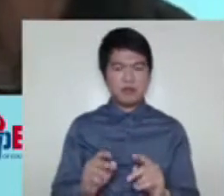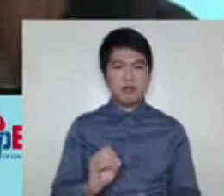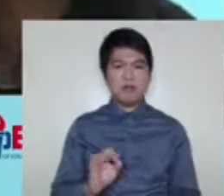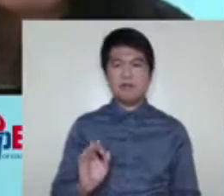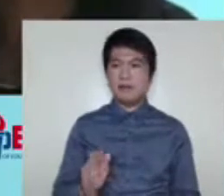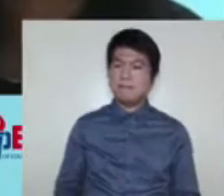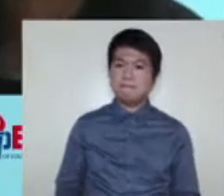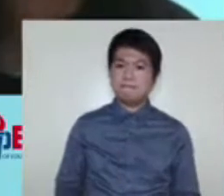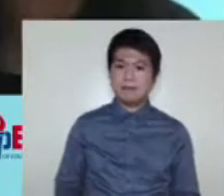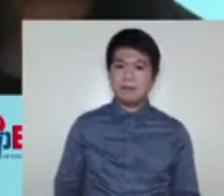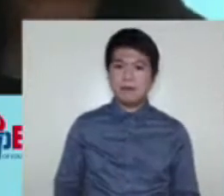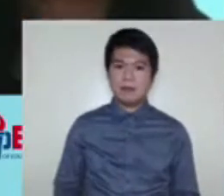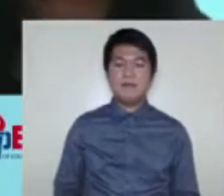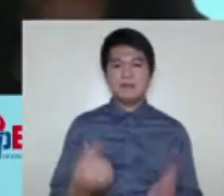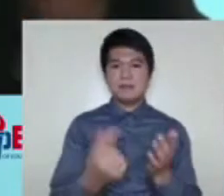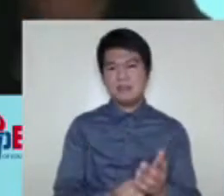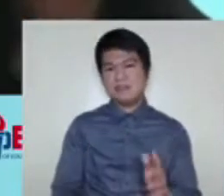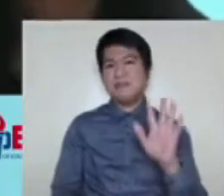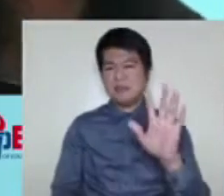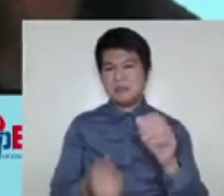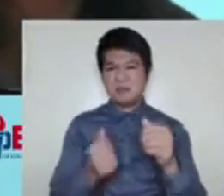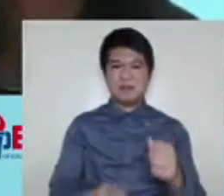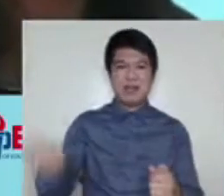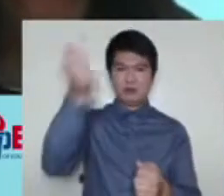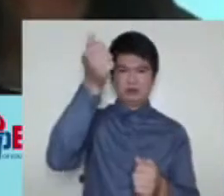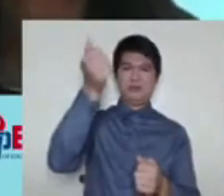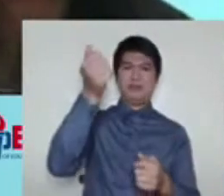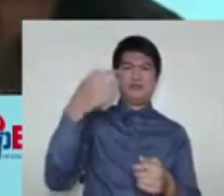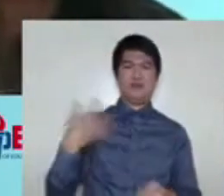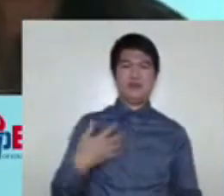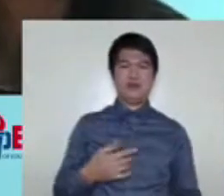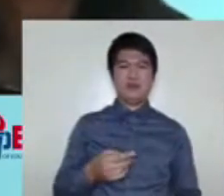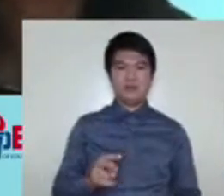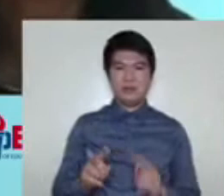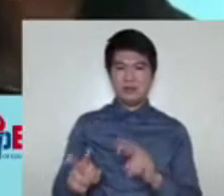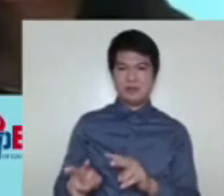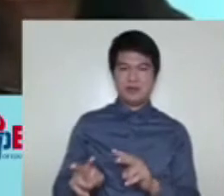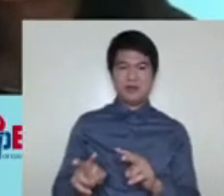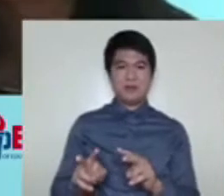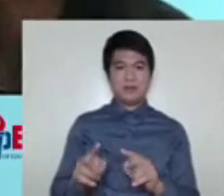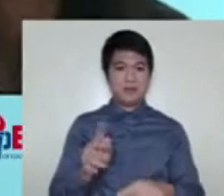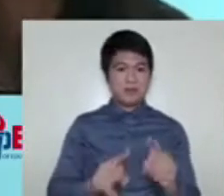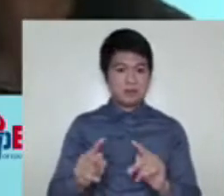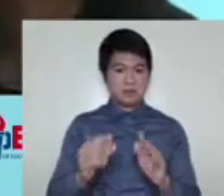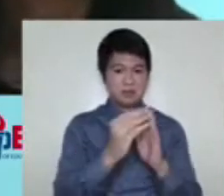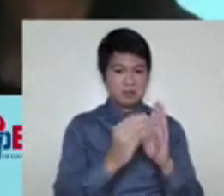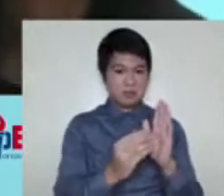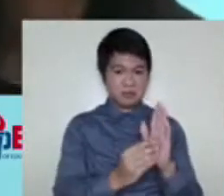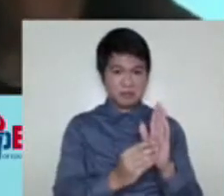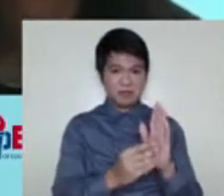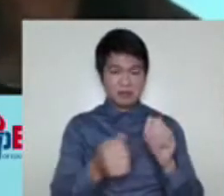rating of 5 or an outstanding. Because if you look into our performance indicator for outstanding, it says